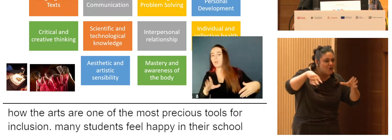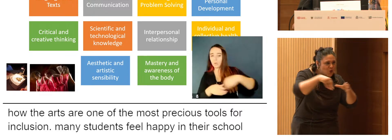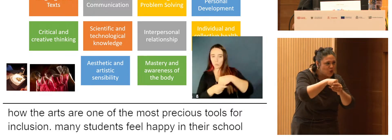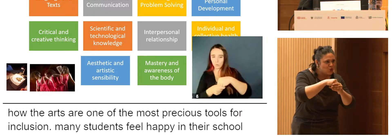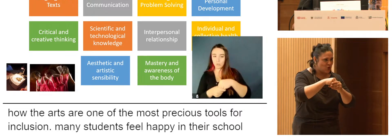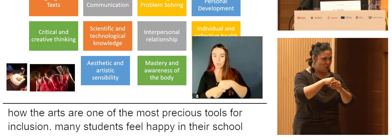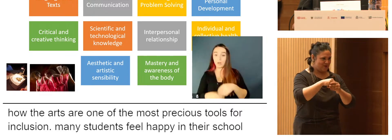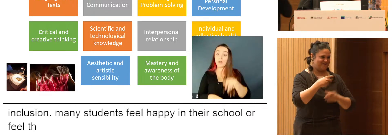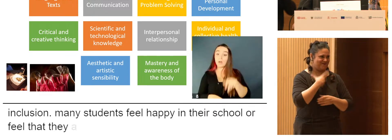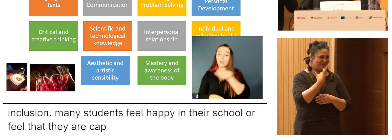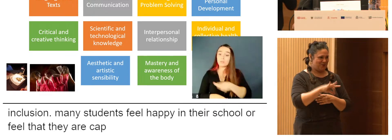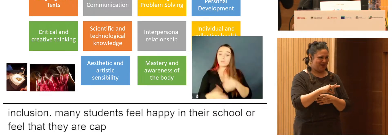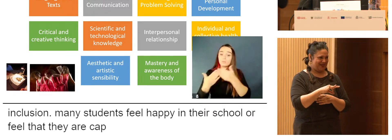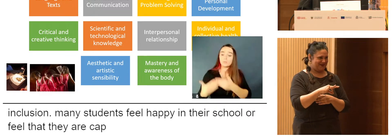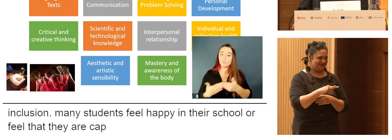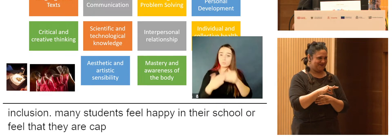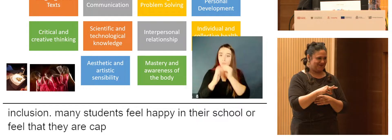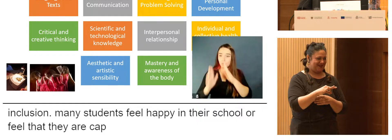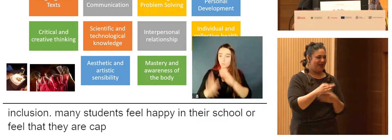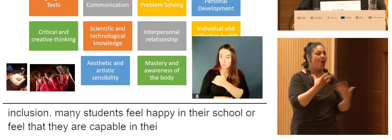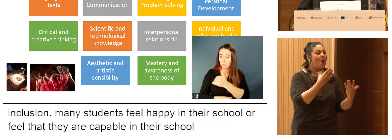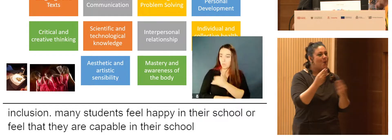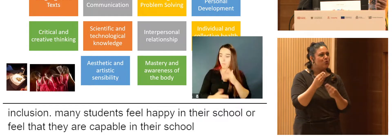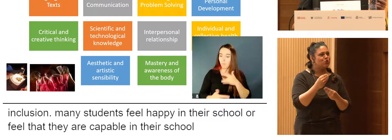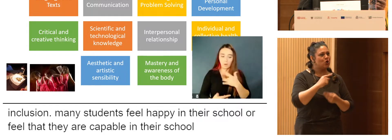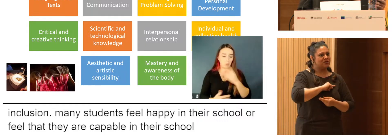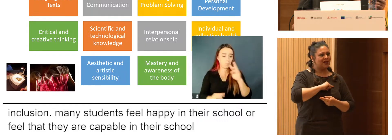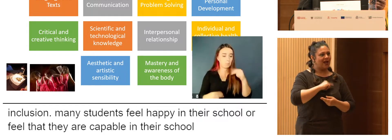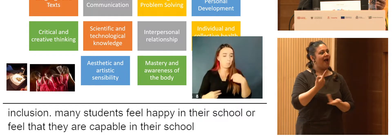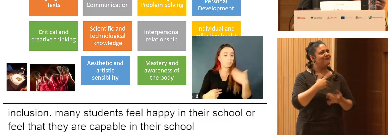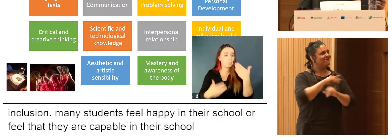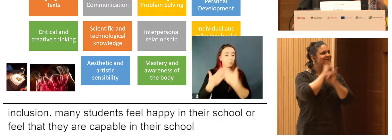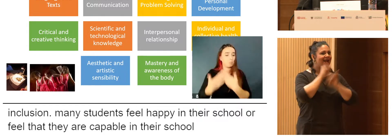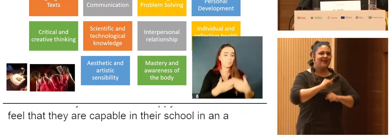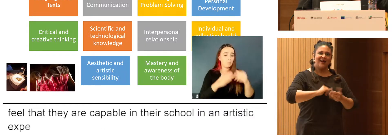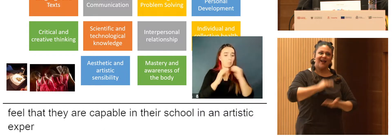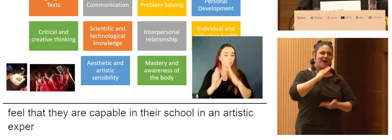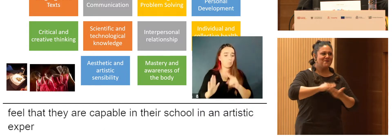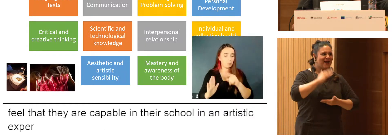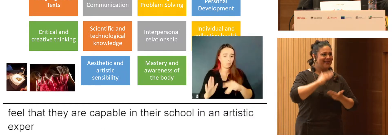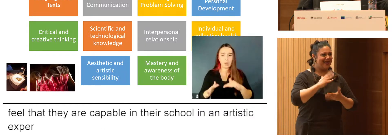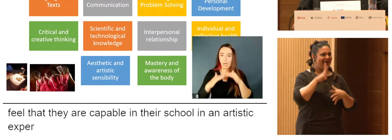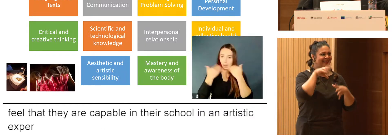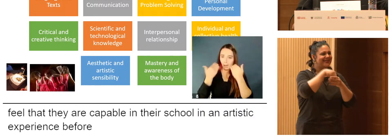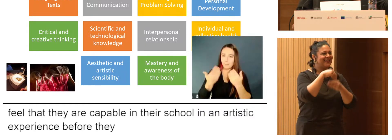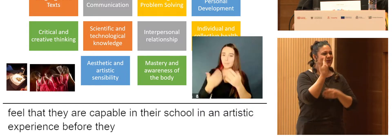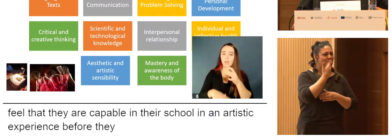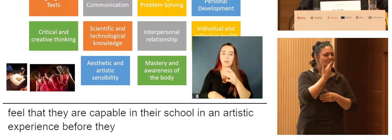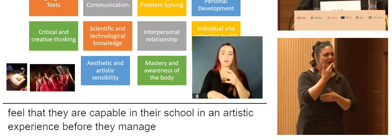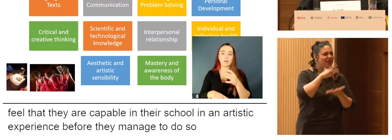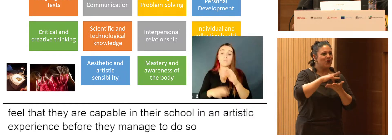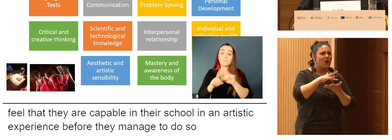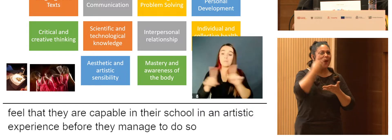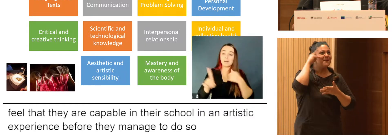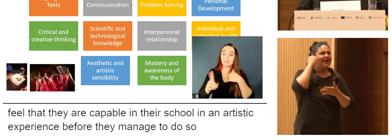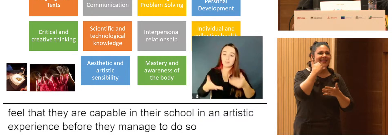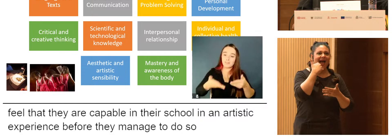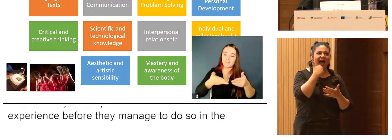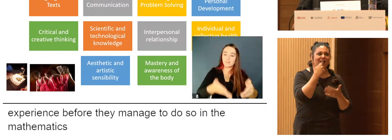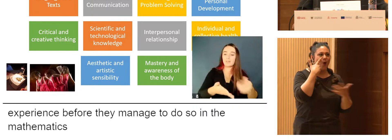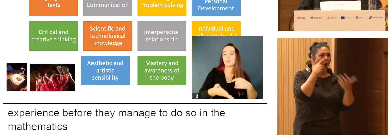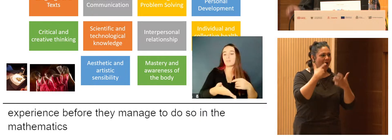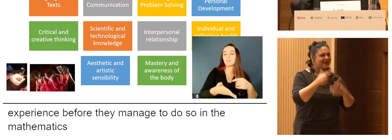they are capable in their school in an artistic experience before they manage to do so in the mathematics